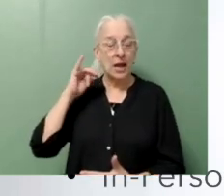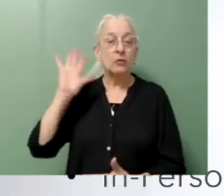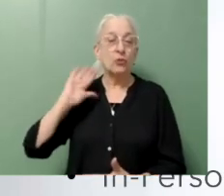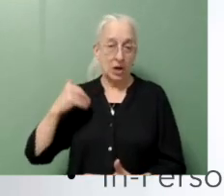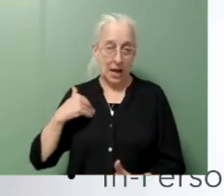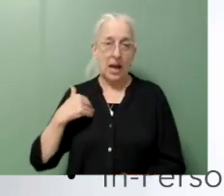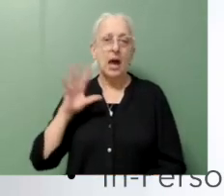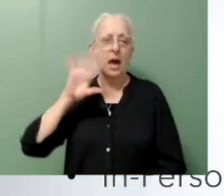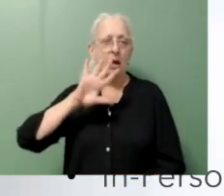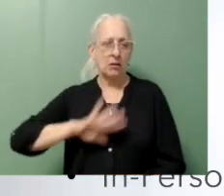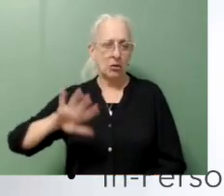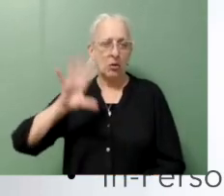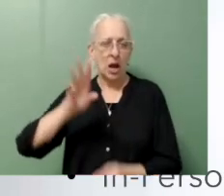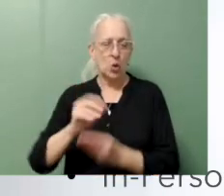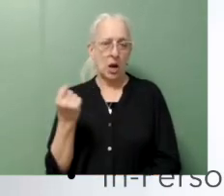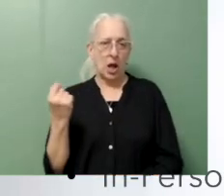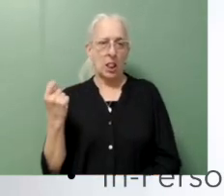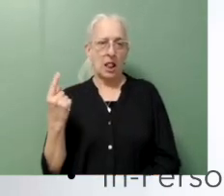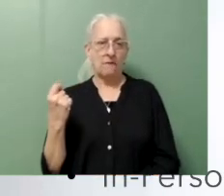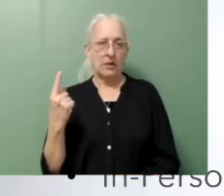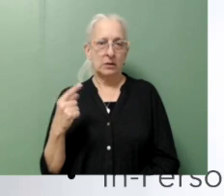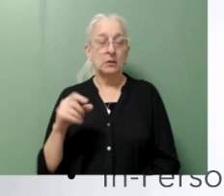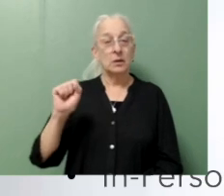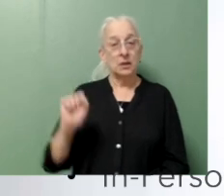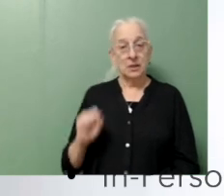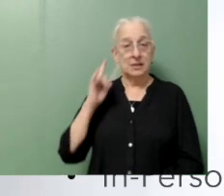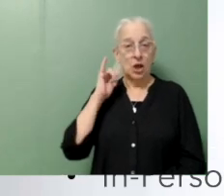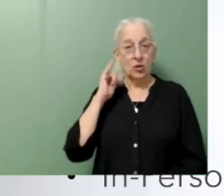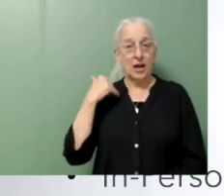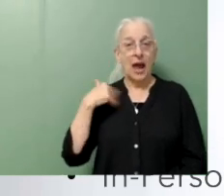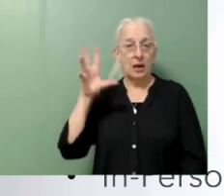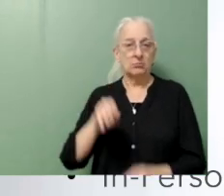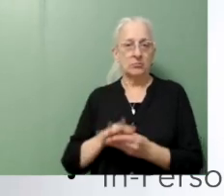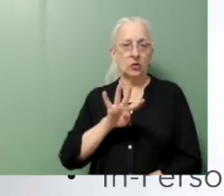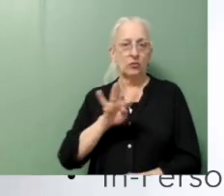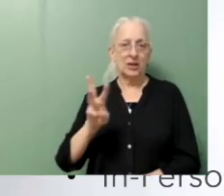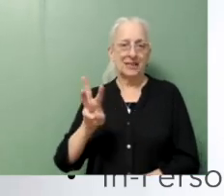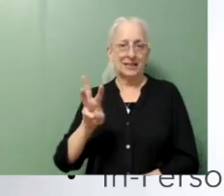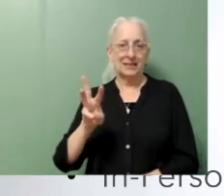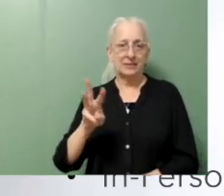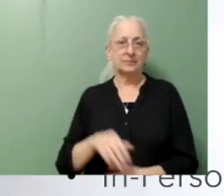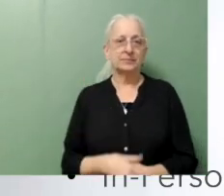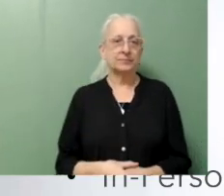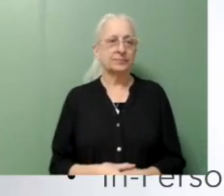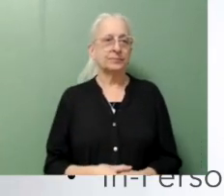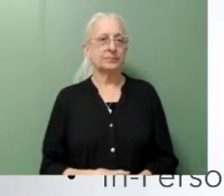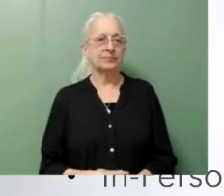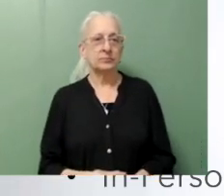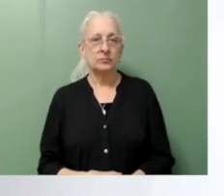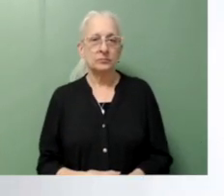11 events, and Southern California with 46 events. Next slide, please.